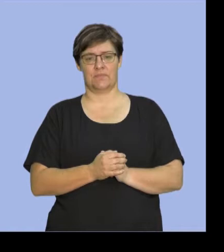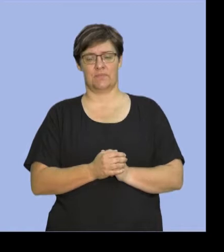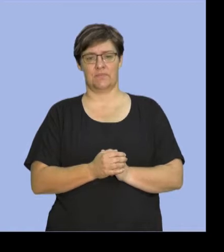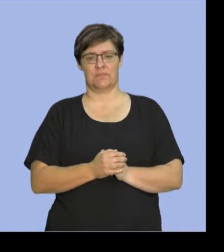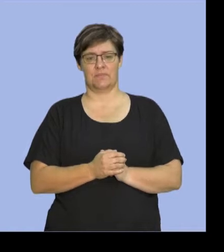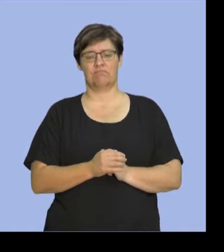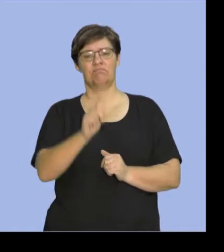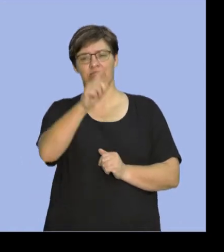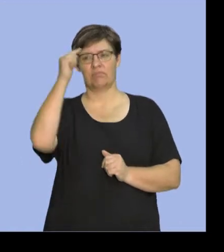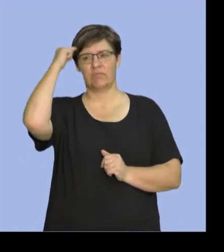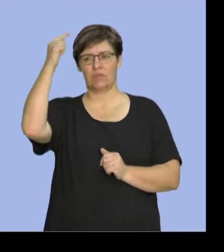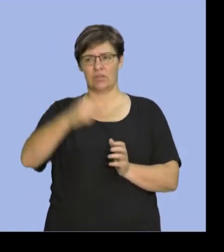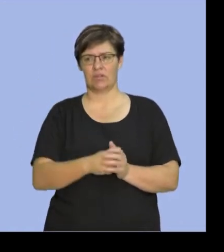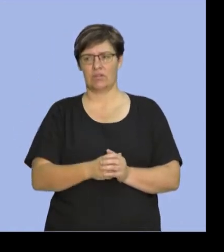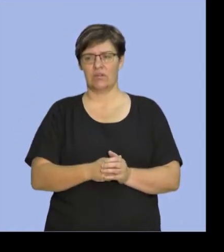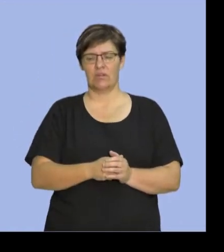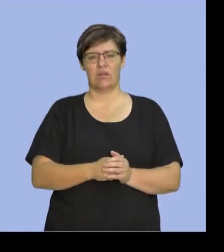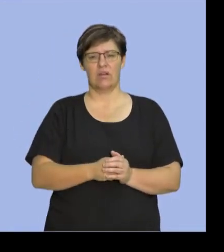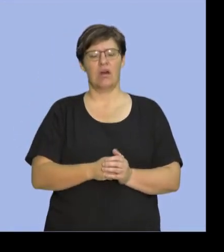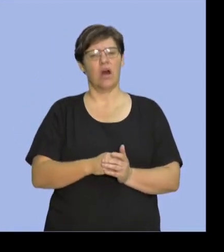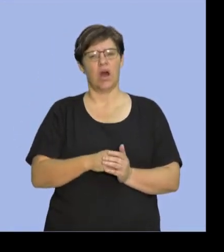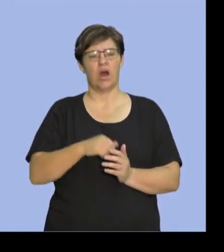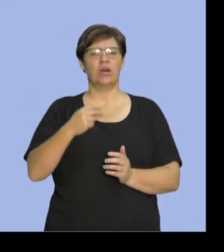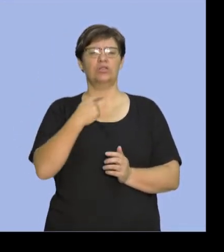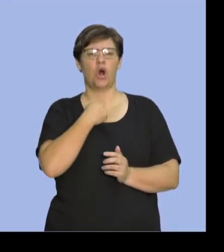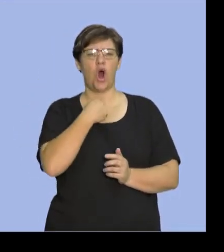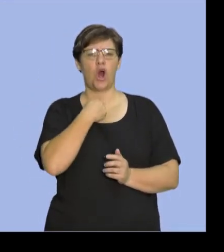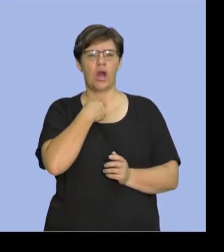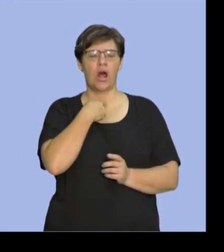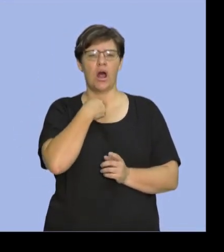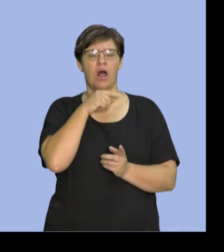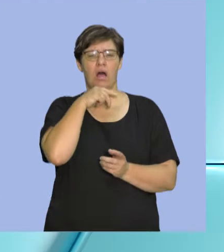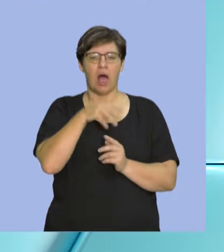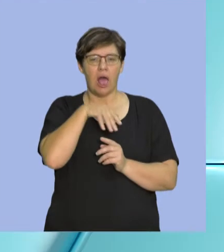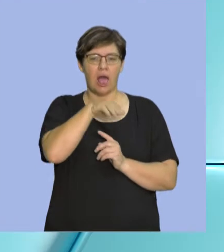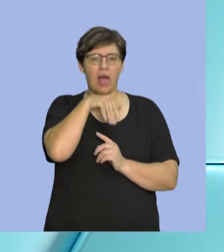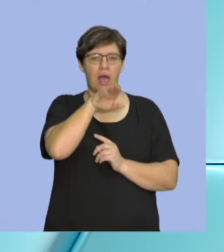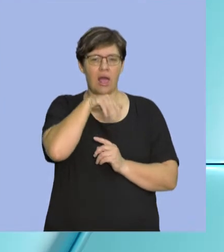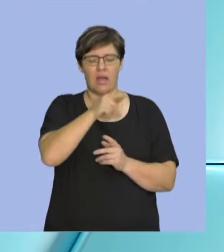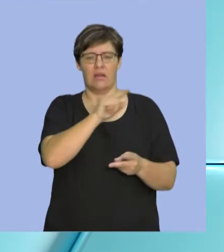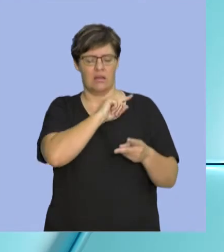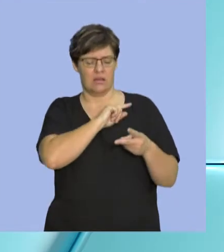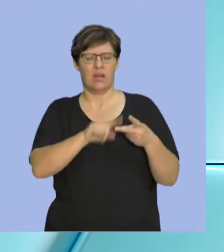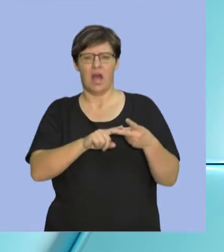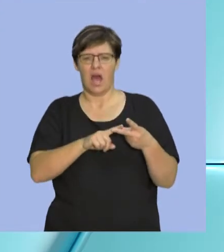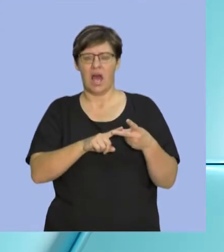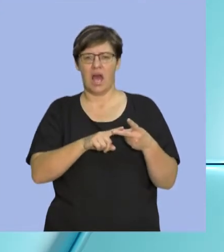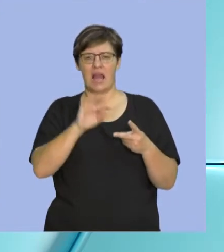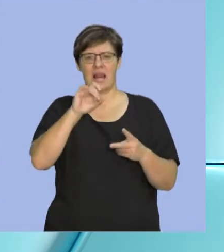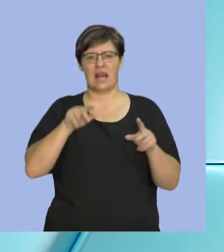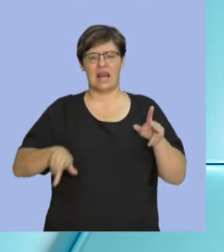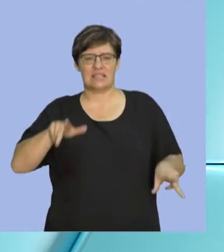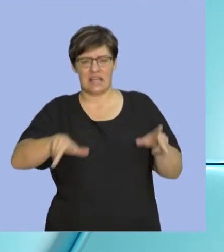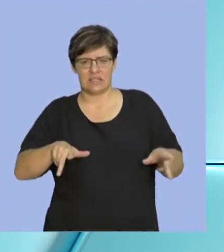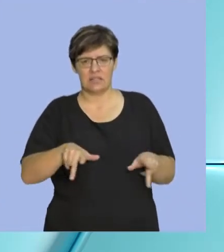So have you ever thought about why dogs pant and why lizards sunbathe? And you see this often in summer when dogs have